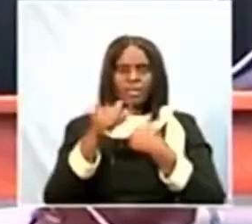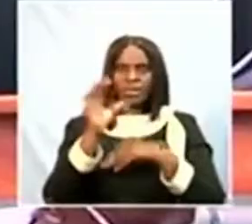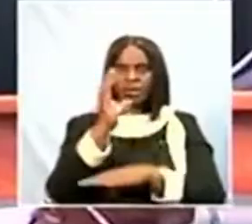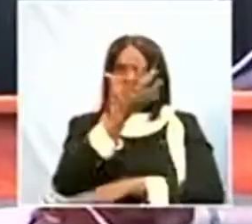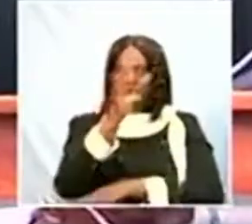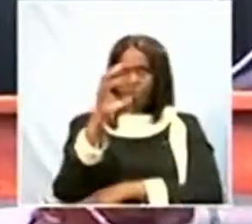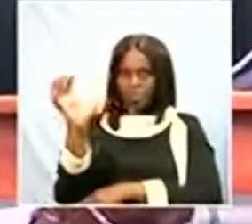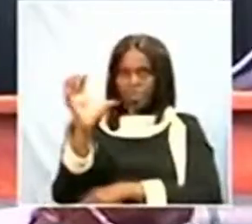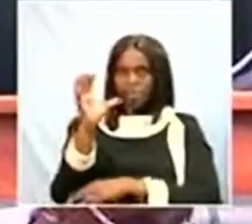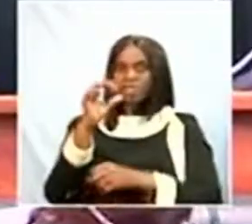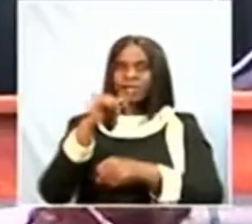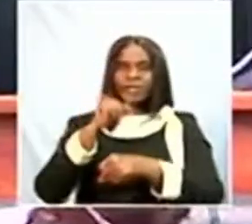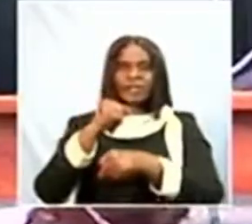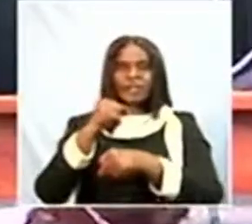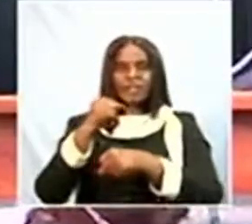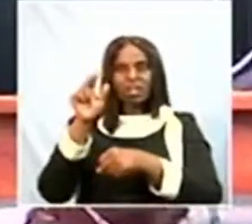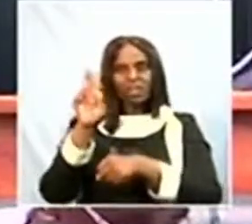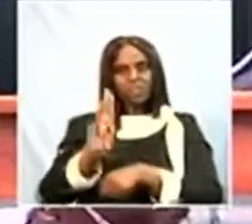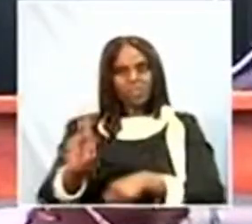absorb pollutants.